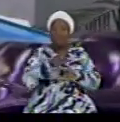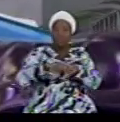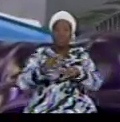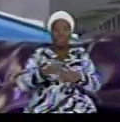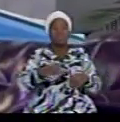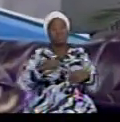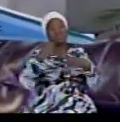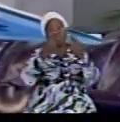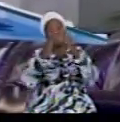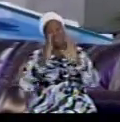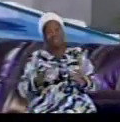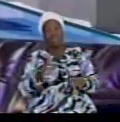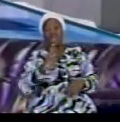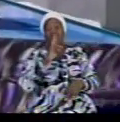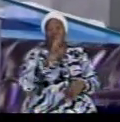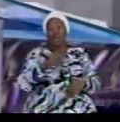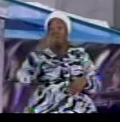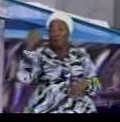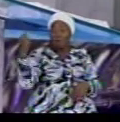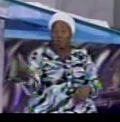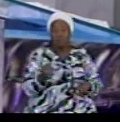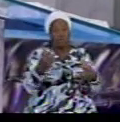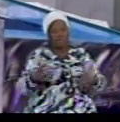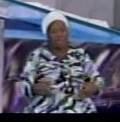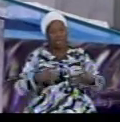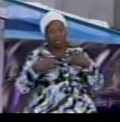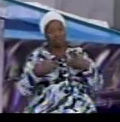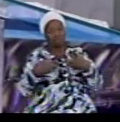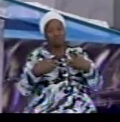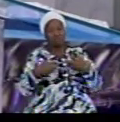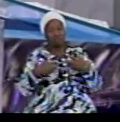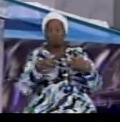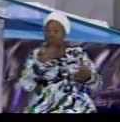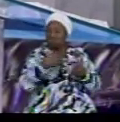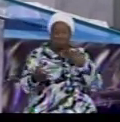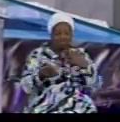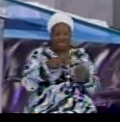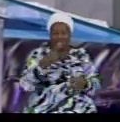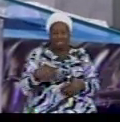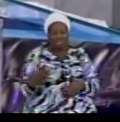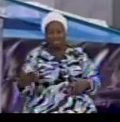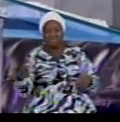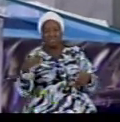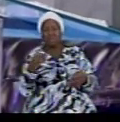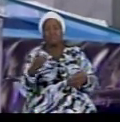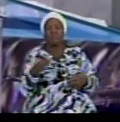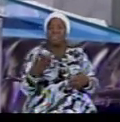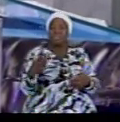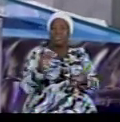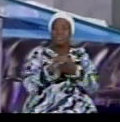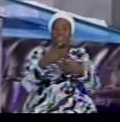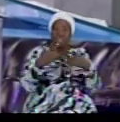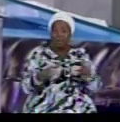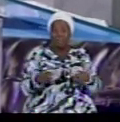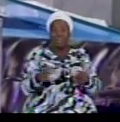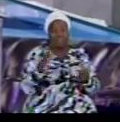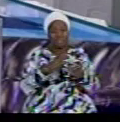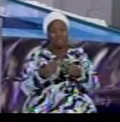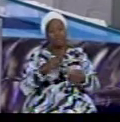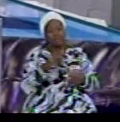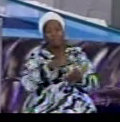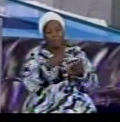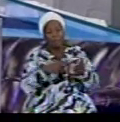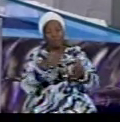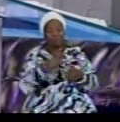sinners are always angry. It's part of the things, part of the property, and part of the